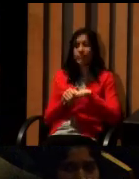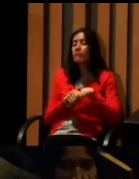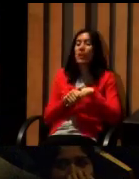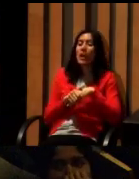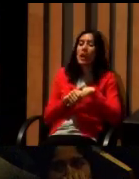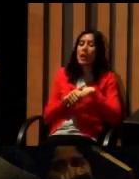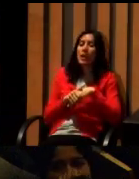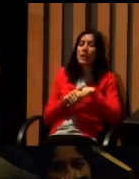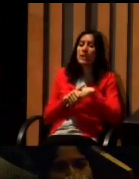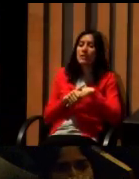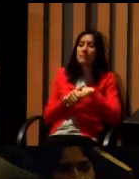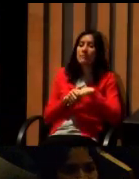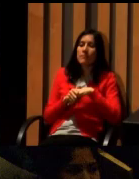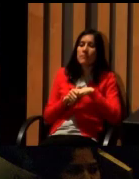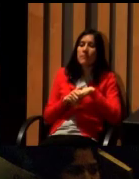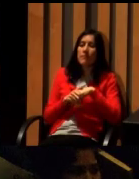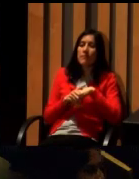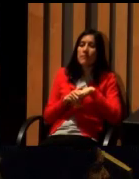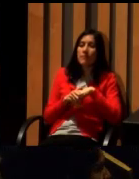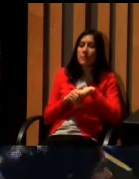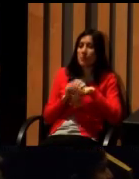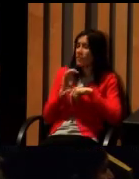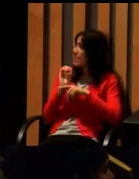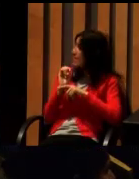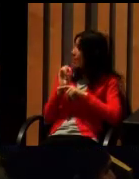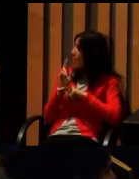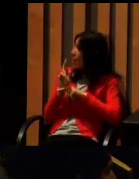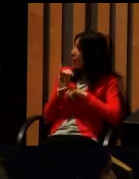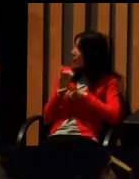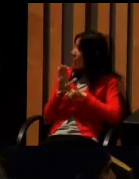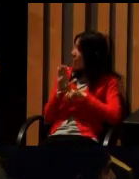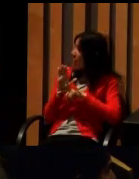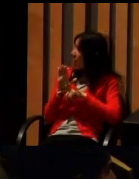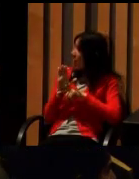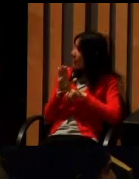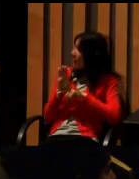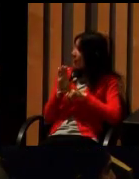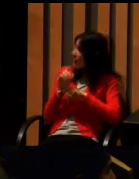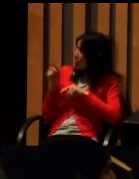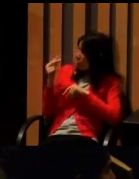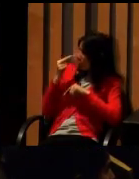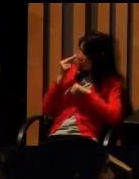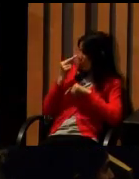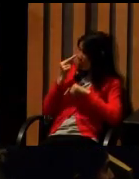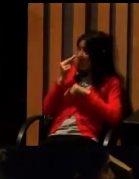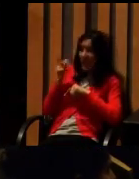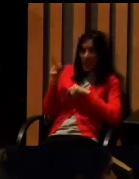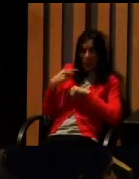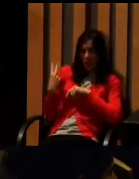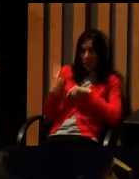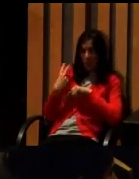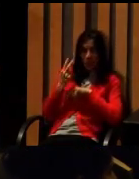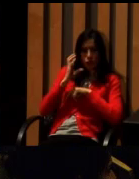And I see, Eric, I see you looking at me. I'm the guy that you were on the radio with last Friday.